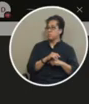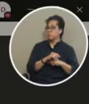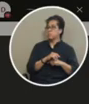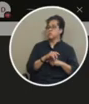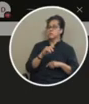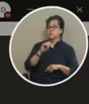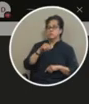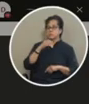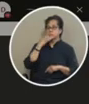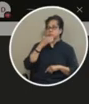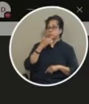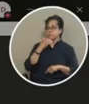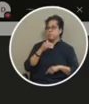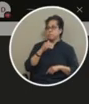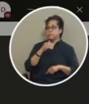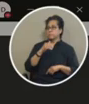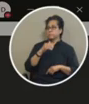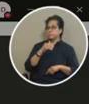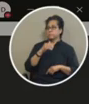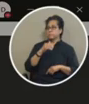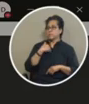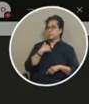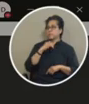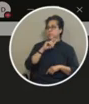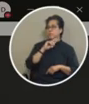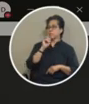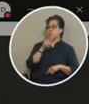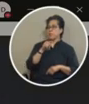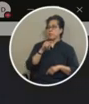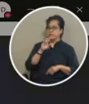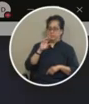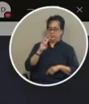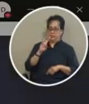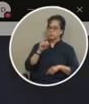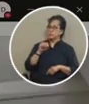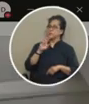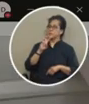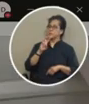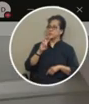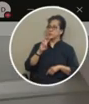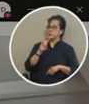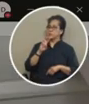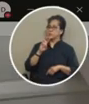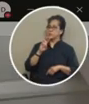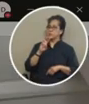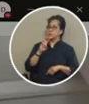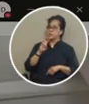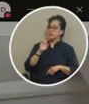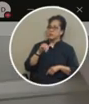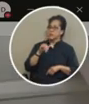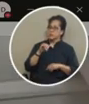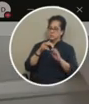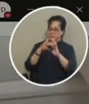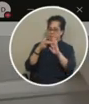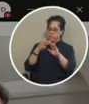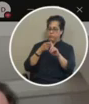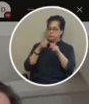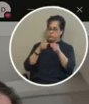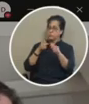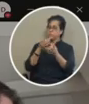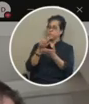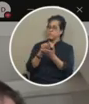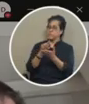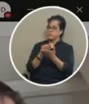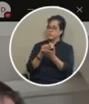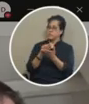Yes, sir. Thank you, Mayor. Oh, Robert, my question to you is on that 6.6 million, and it's coming from the street funds that's designated from the street funds itself.